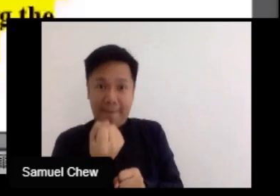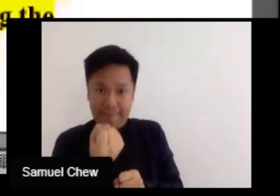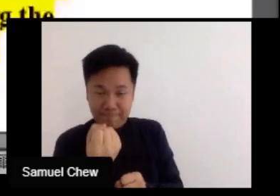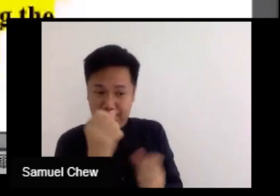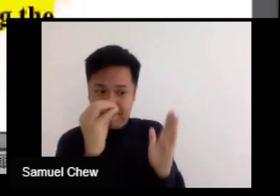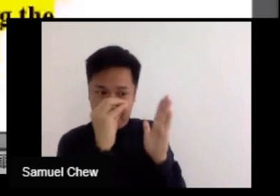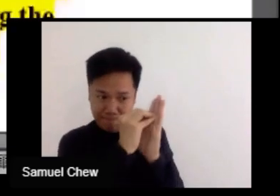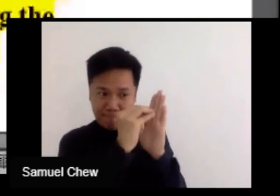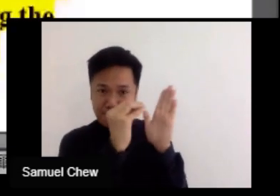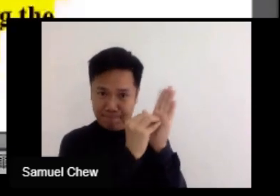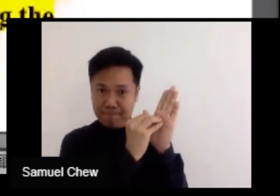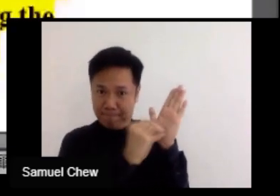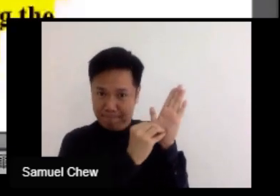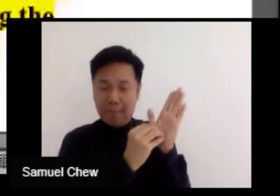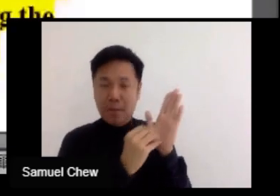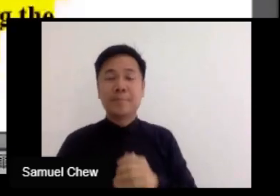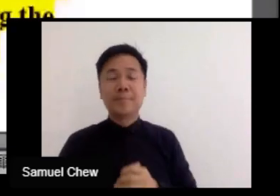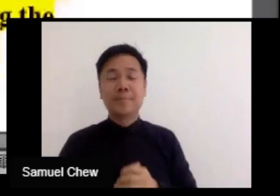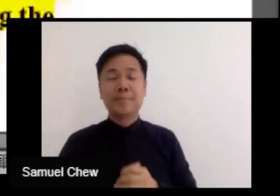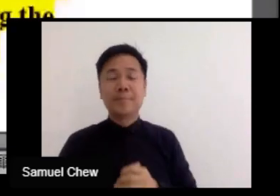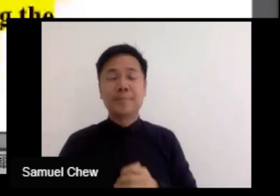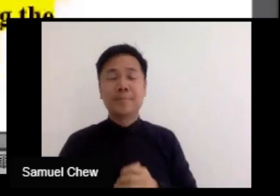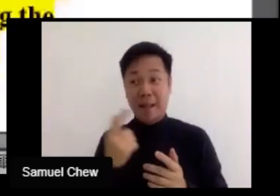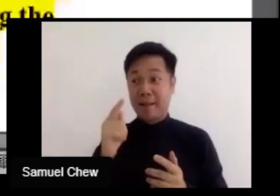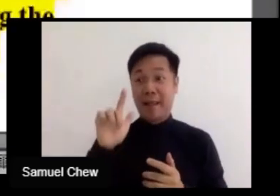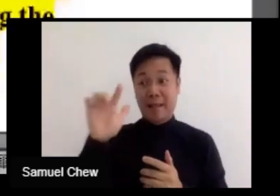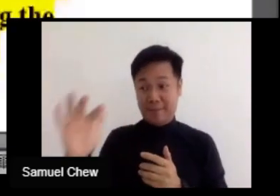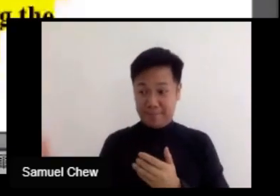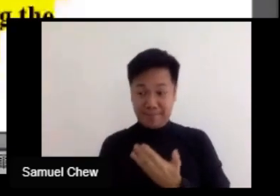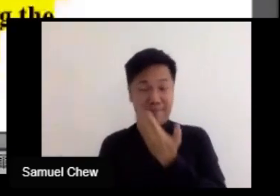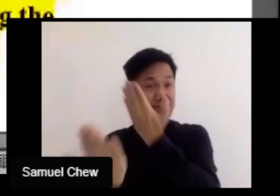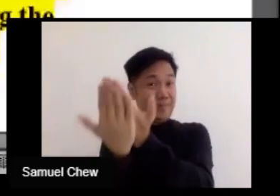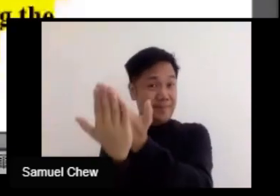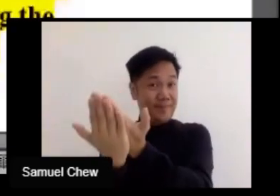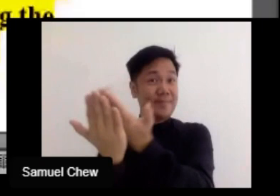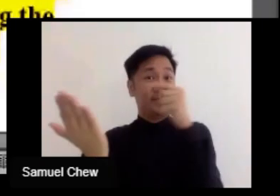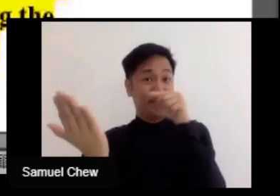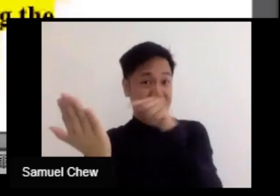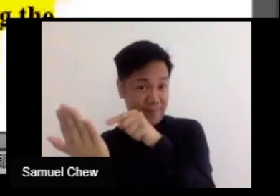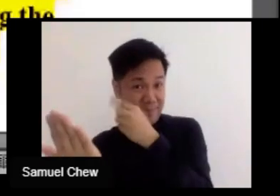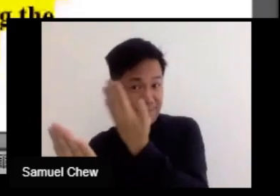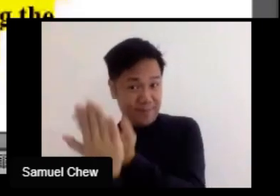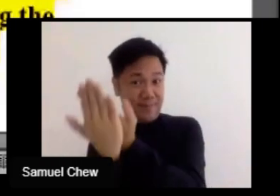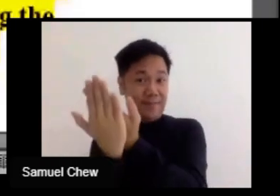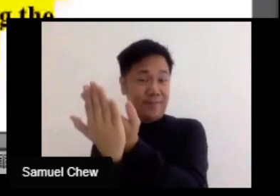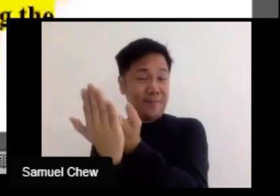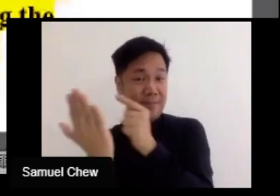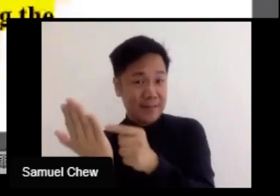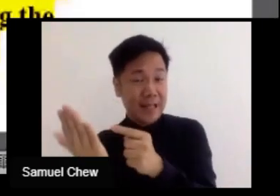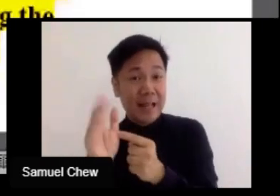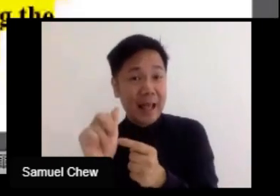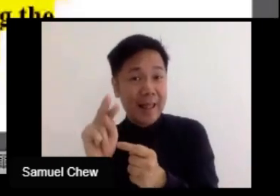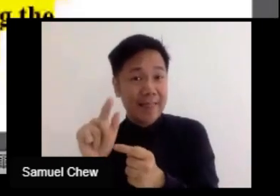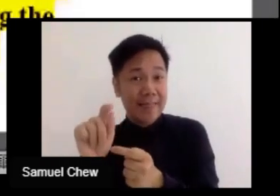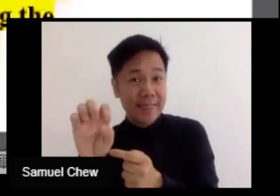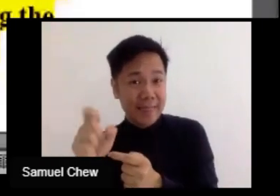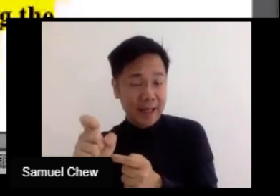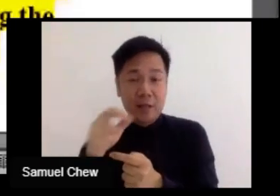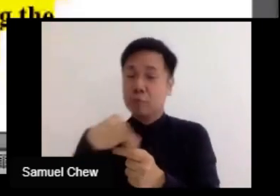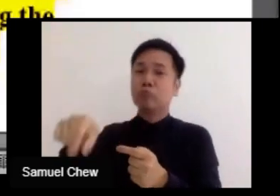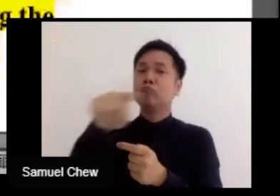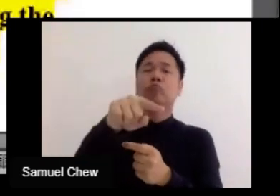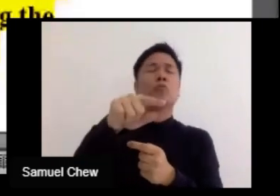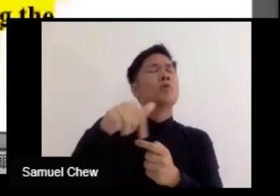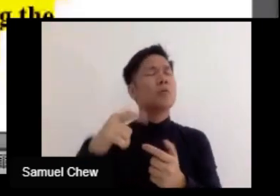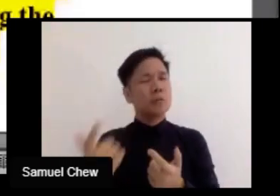in the annex, in the list of documents, the chair's summary is mentioned as